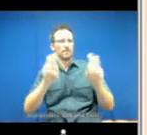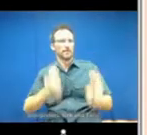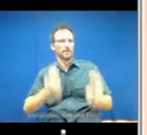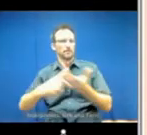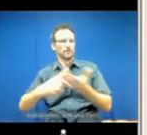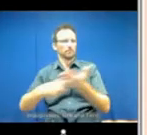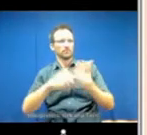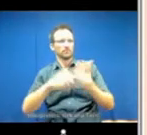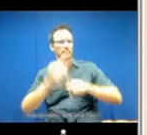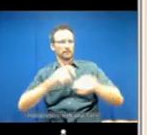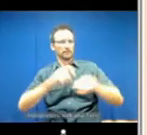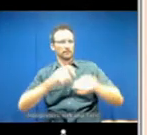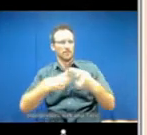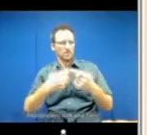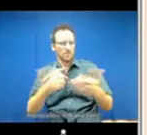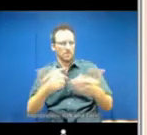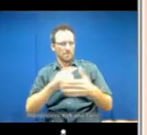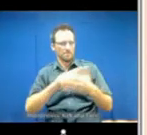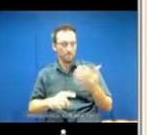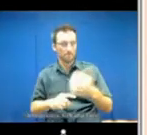this.